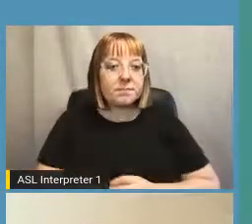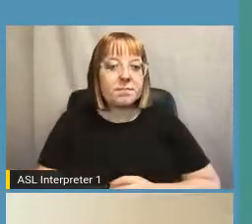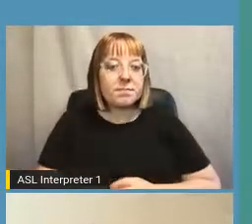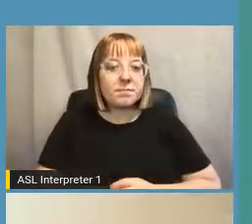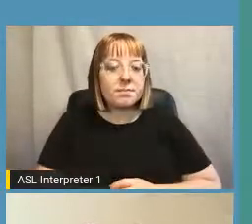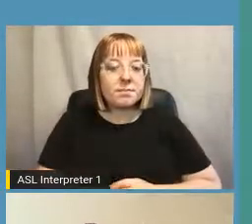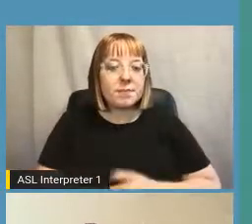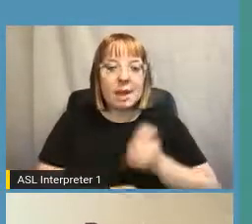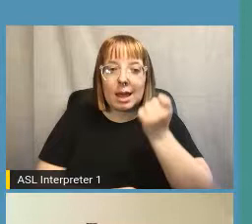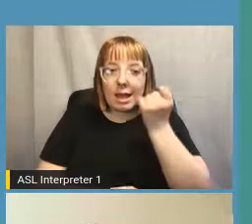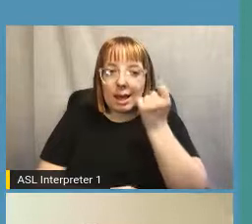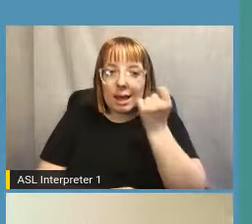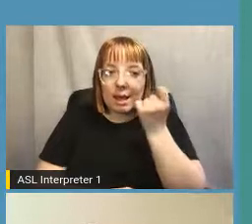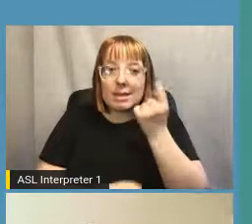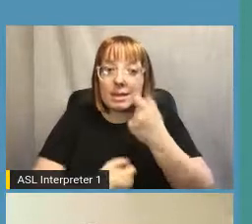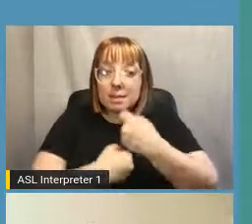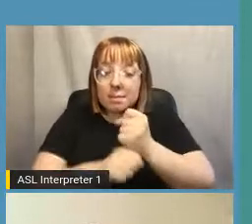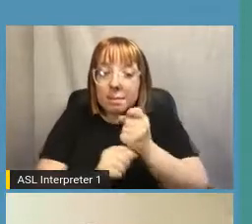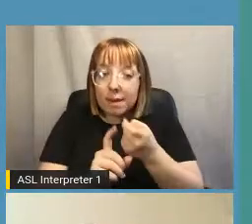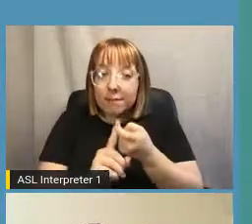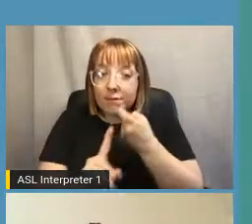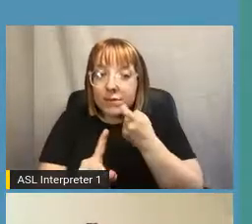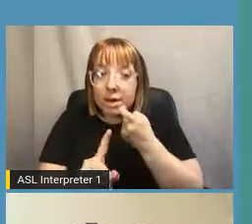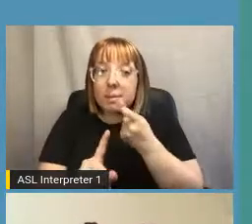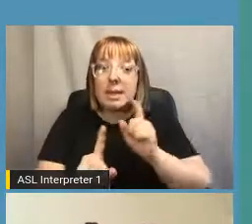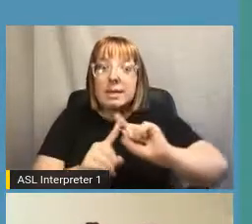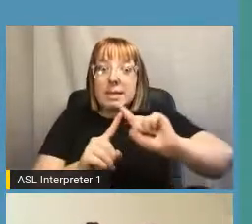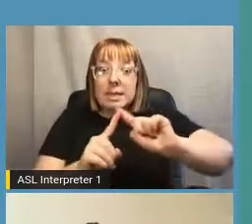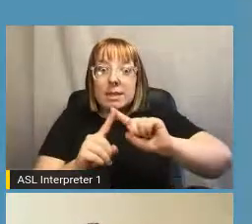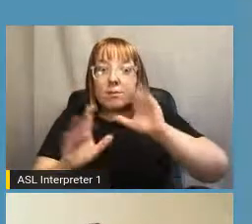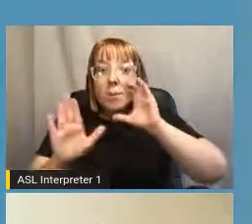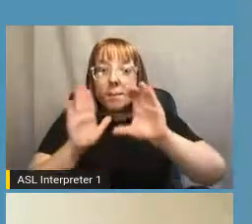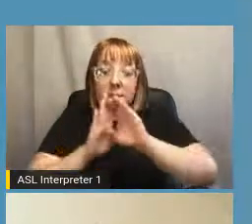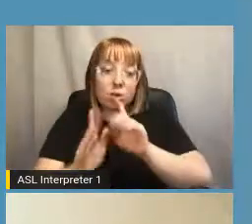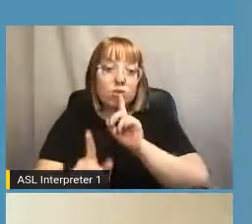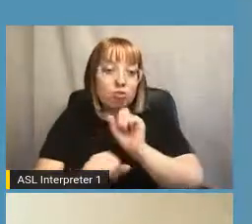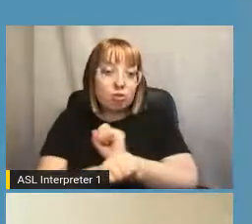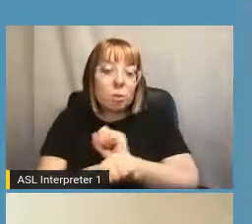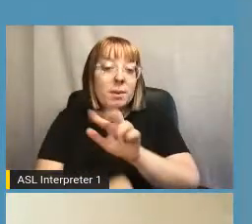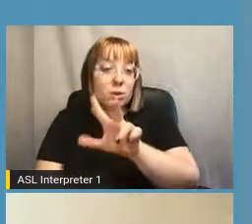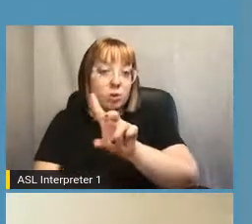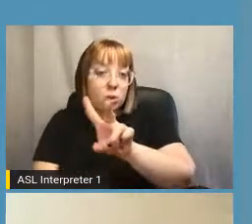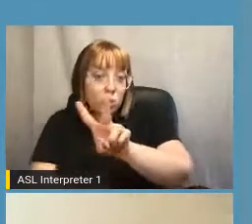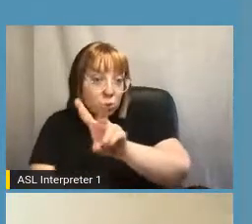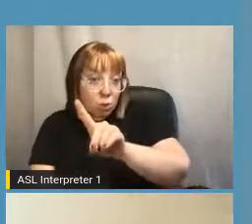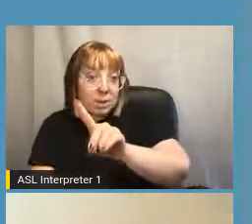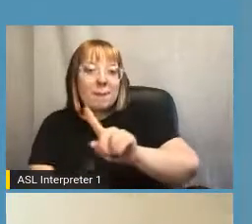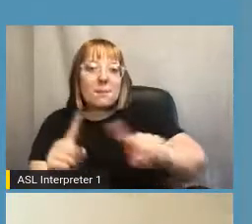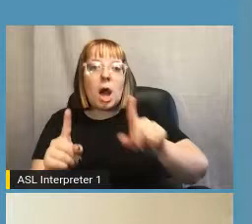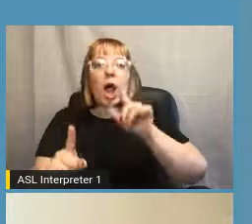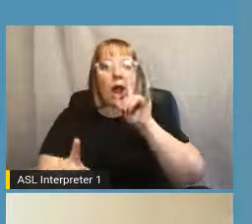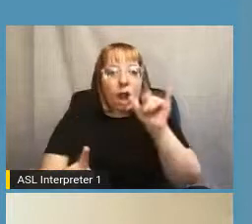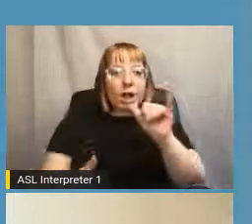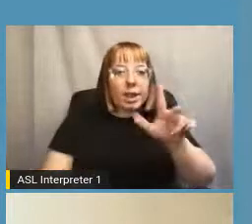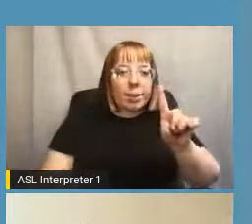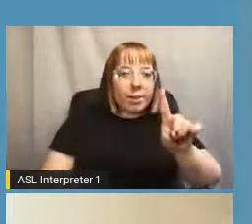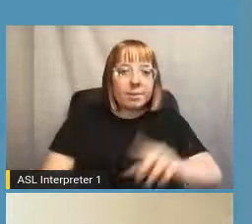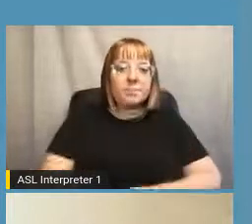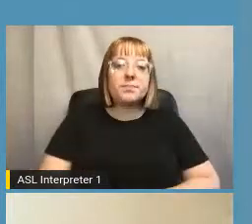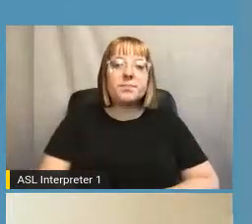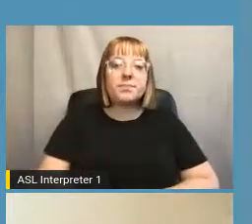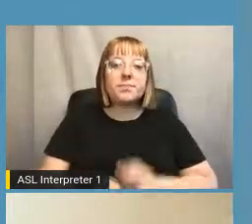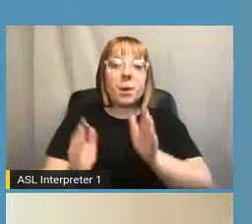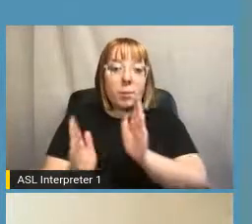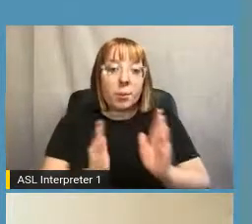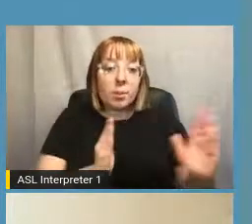it's comprised of multiple images. In terms of preparation is and